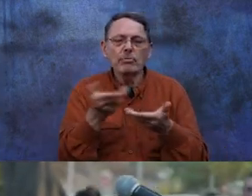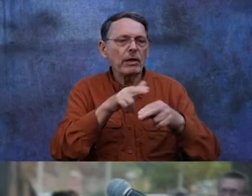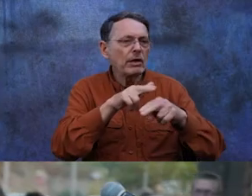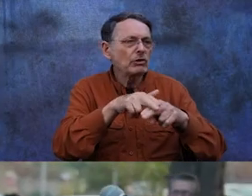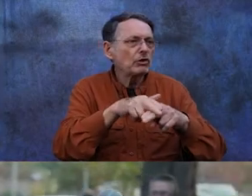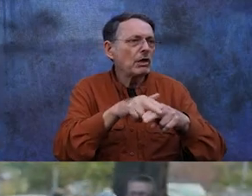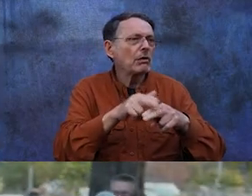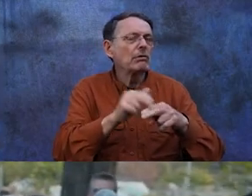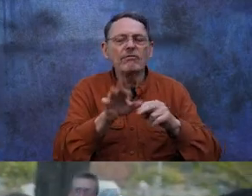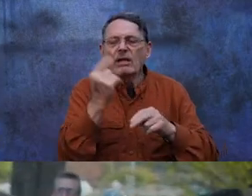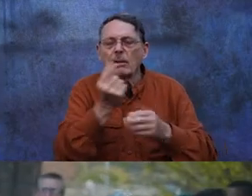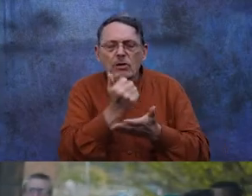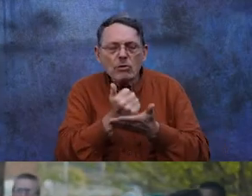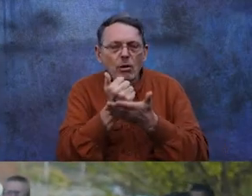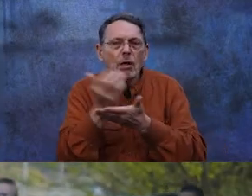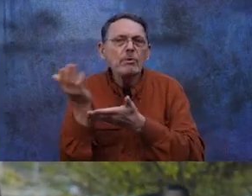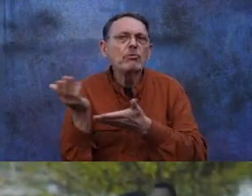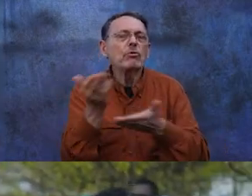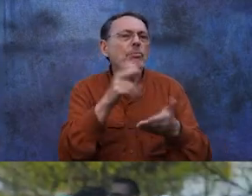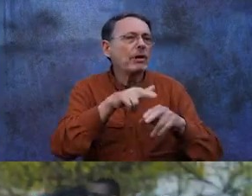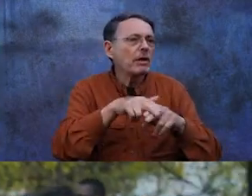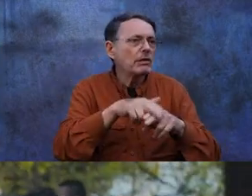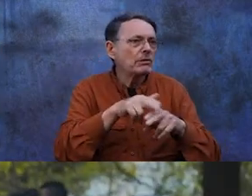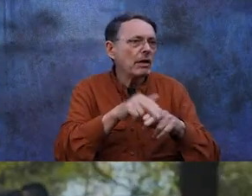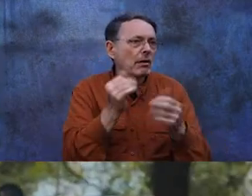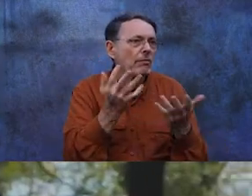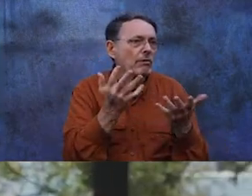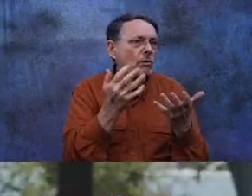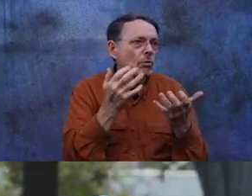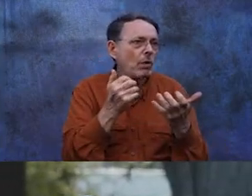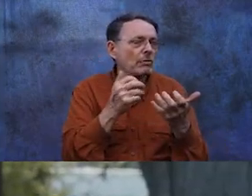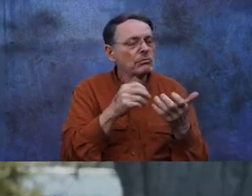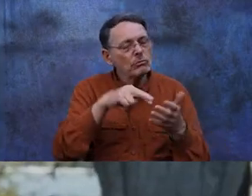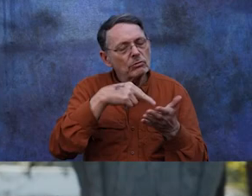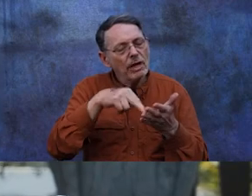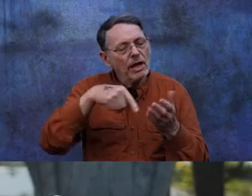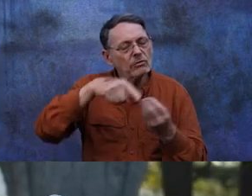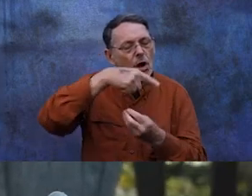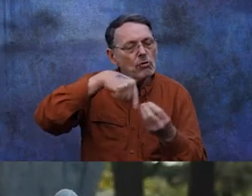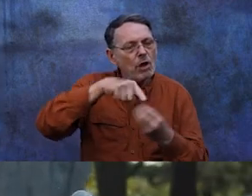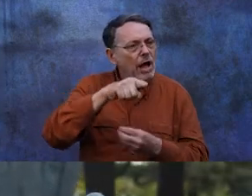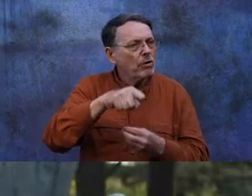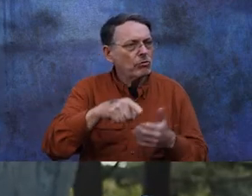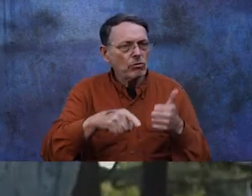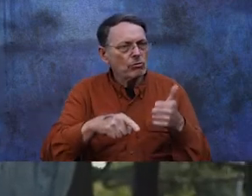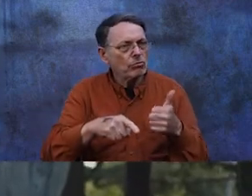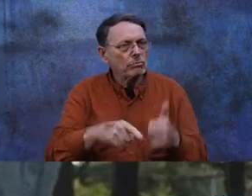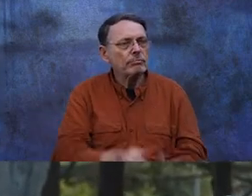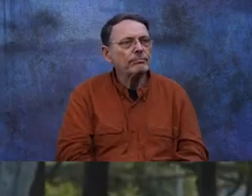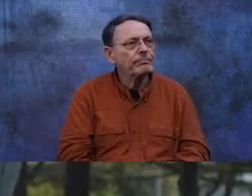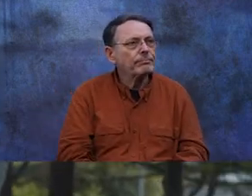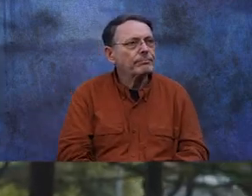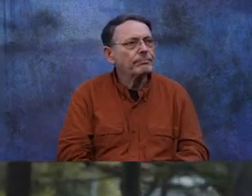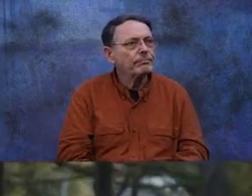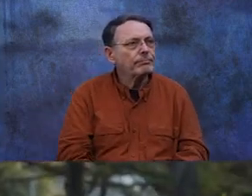to find someone to help you bring a chair if you would like just to dance around you. And